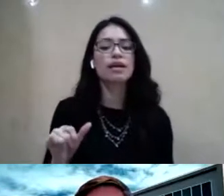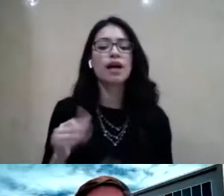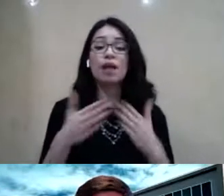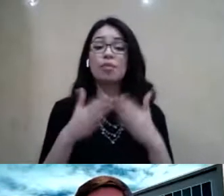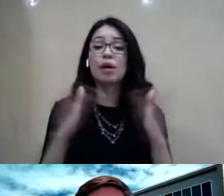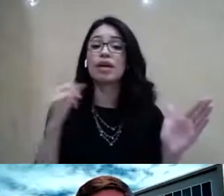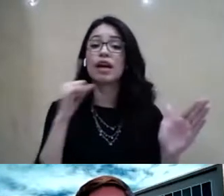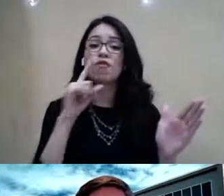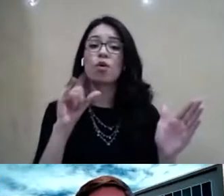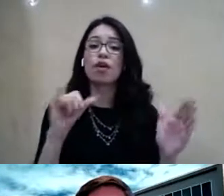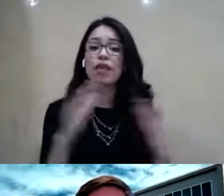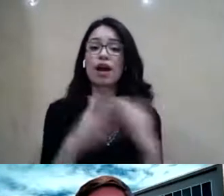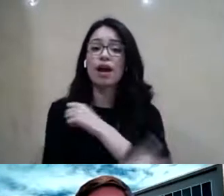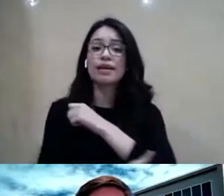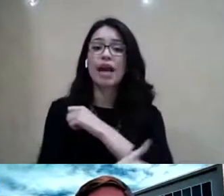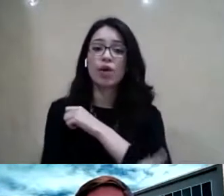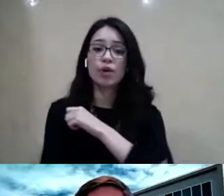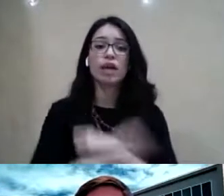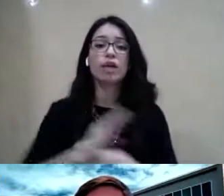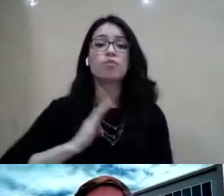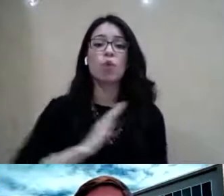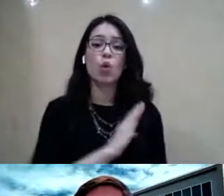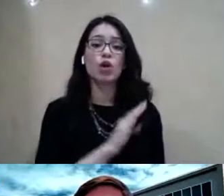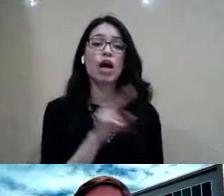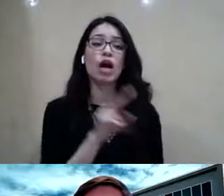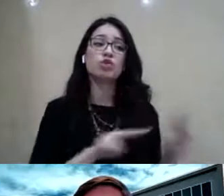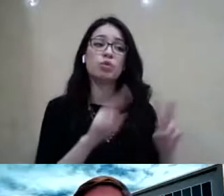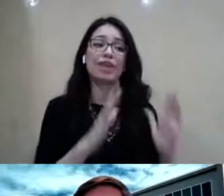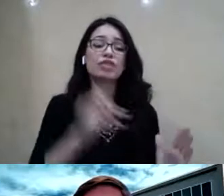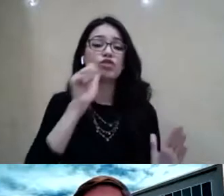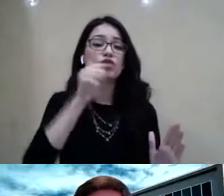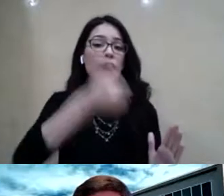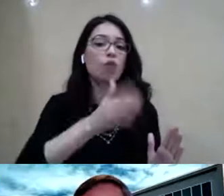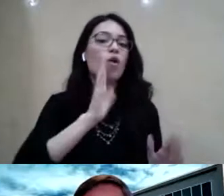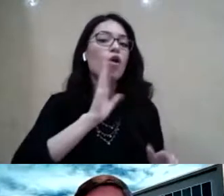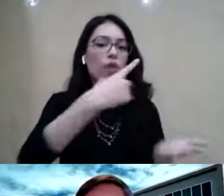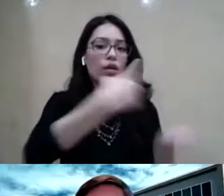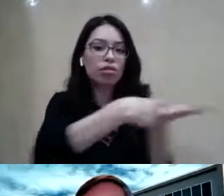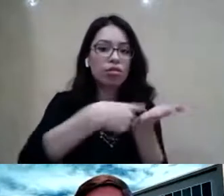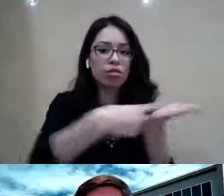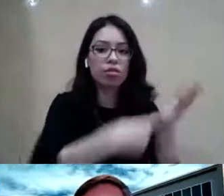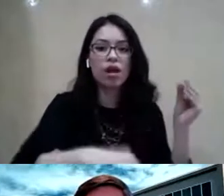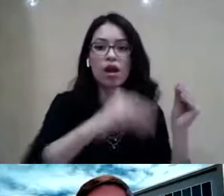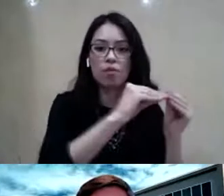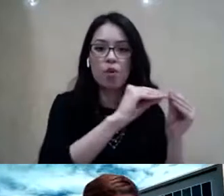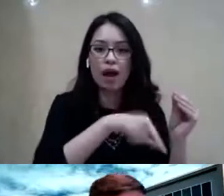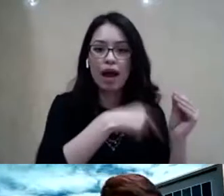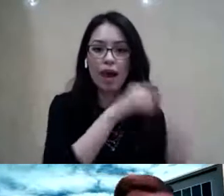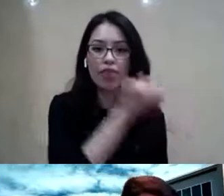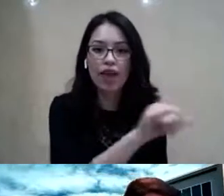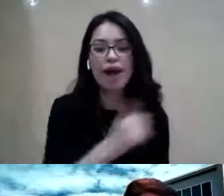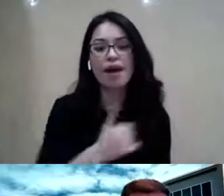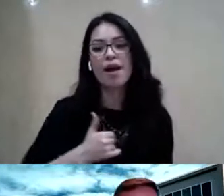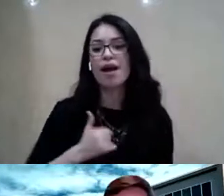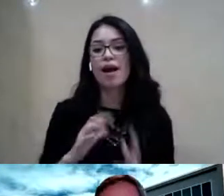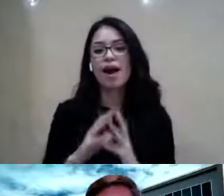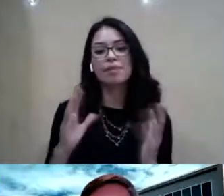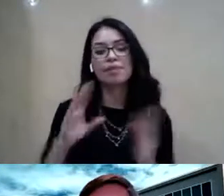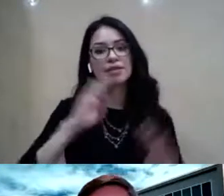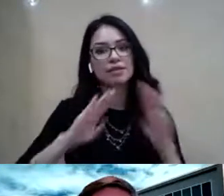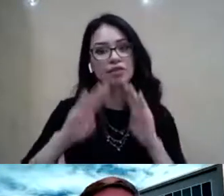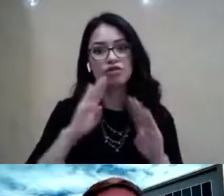of Supervisors tomorrow to continue the work. You know, I'm as frustrated, I think, as probably many on this